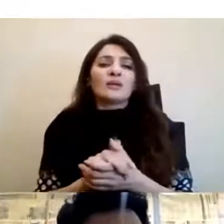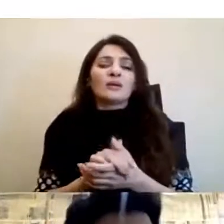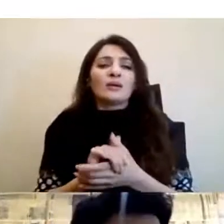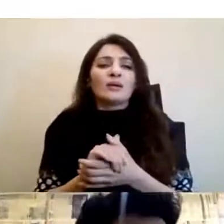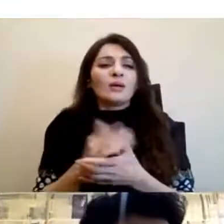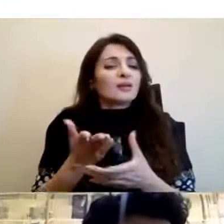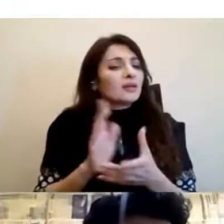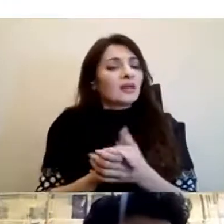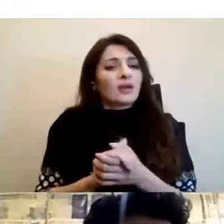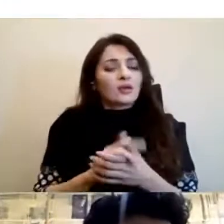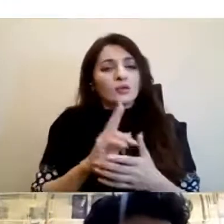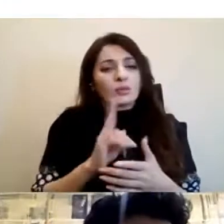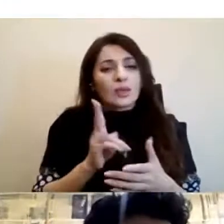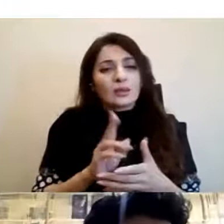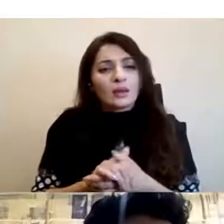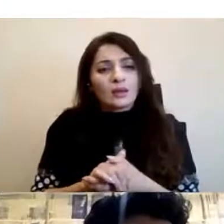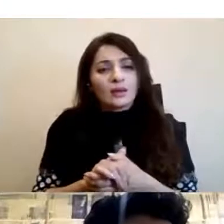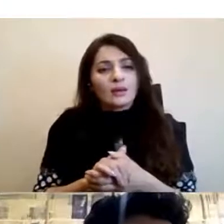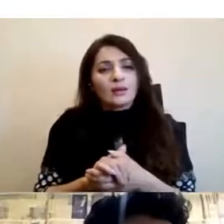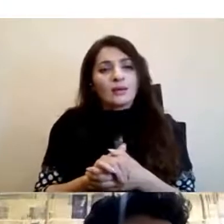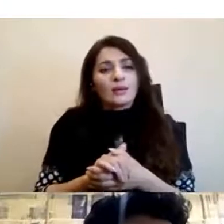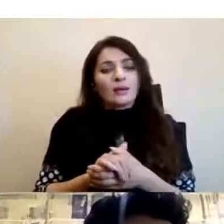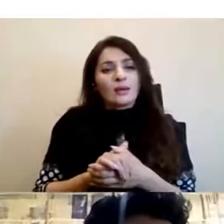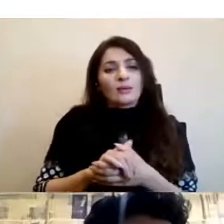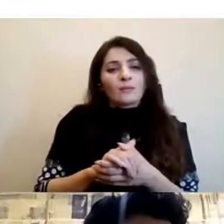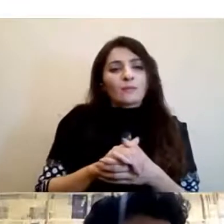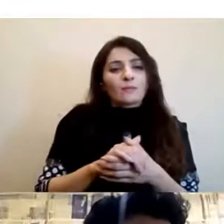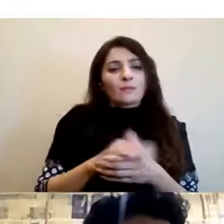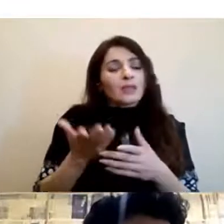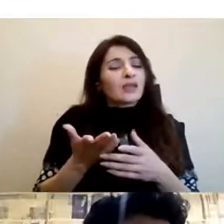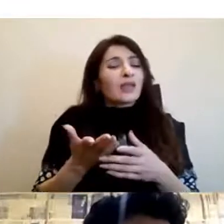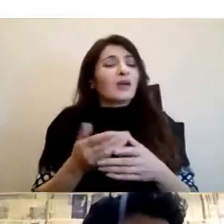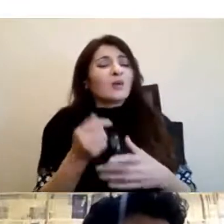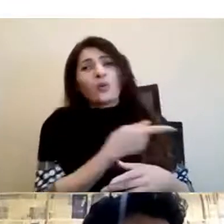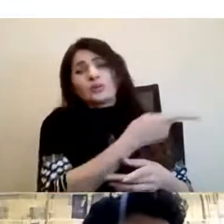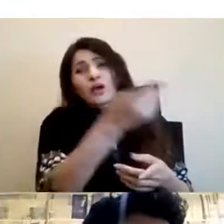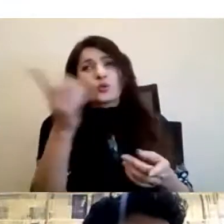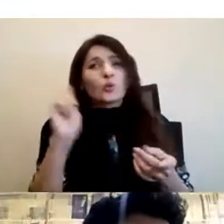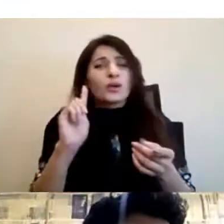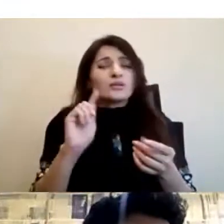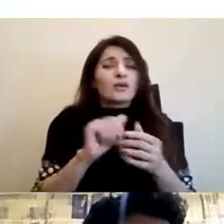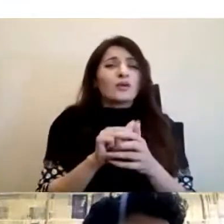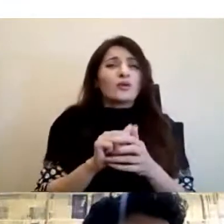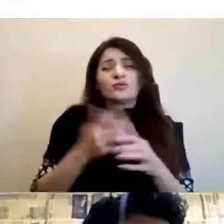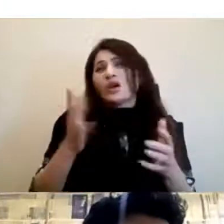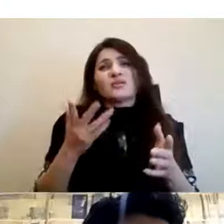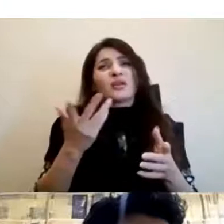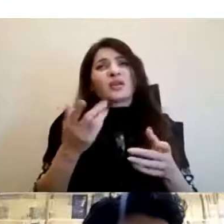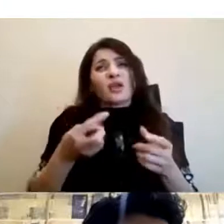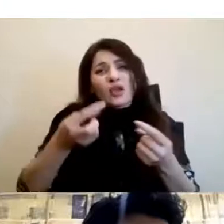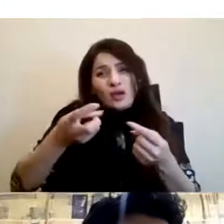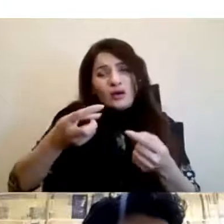that requires people from all parts, economists, maybe anthropologists,